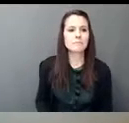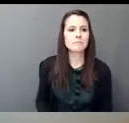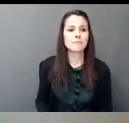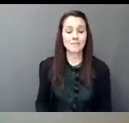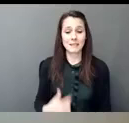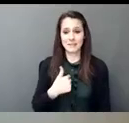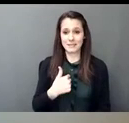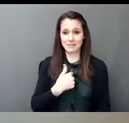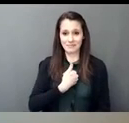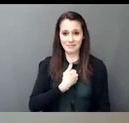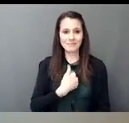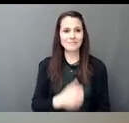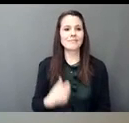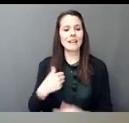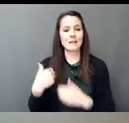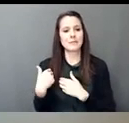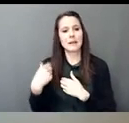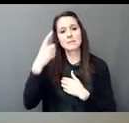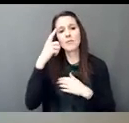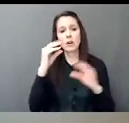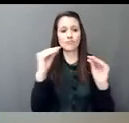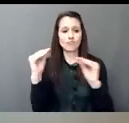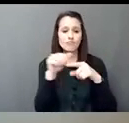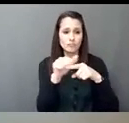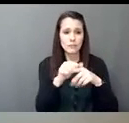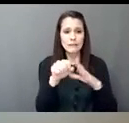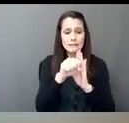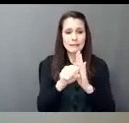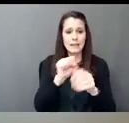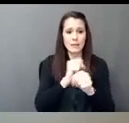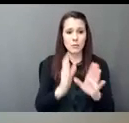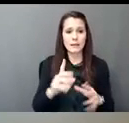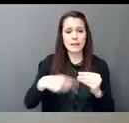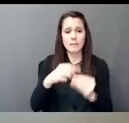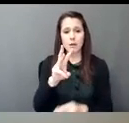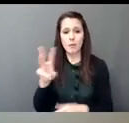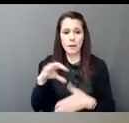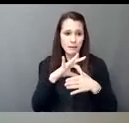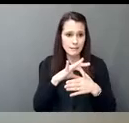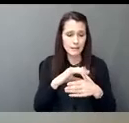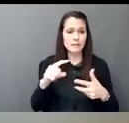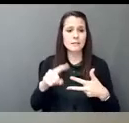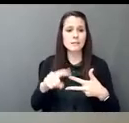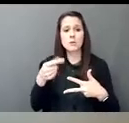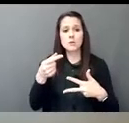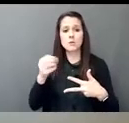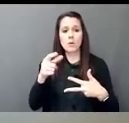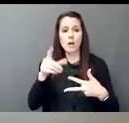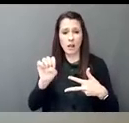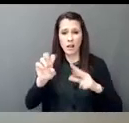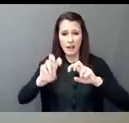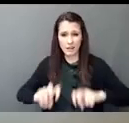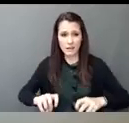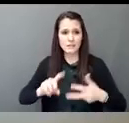Myself, I am responsible for training state employees on web content, Google Analytics, and training state employees